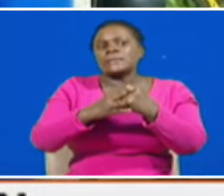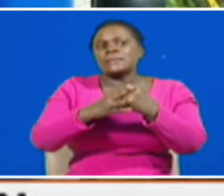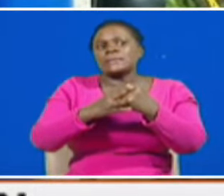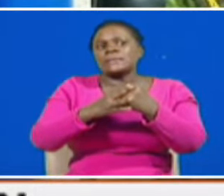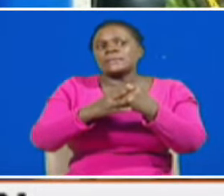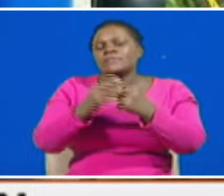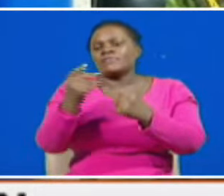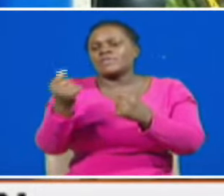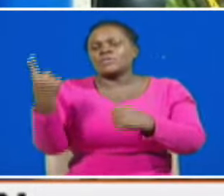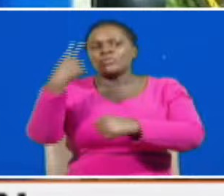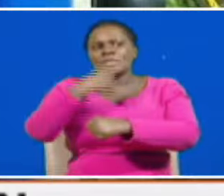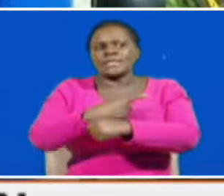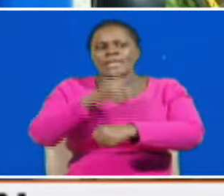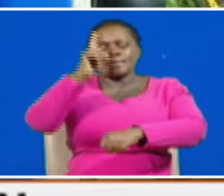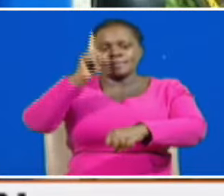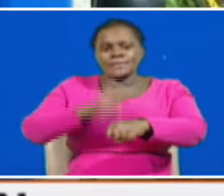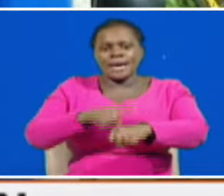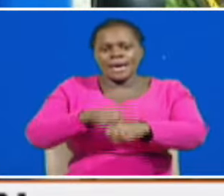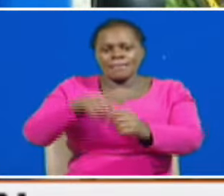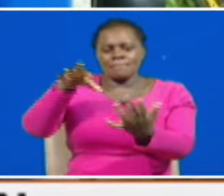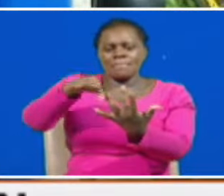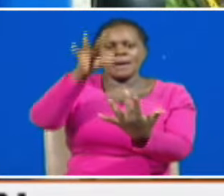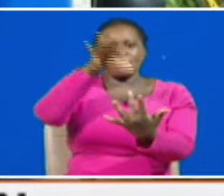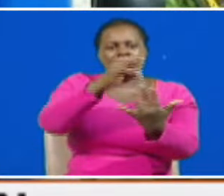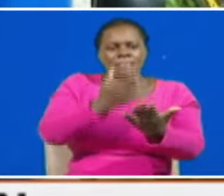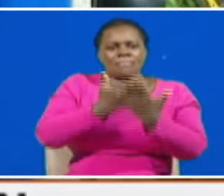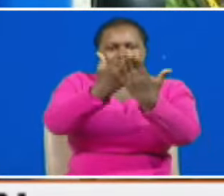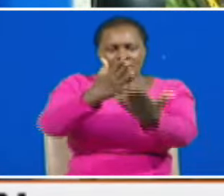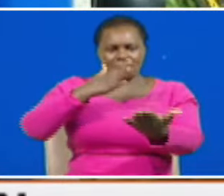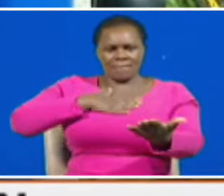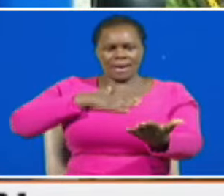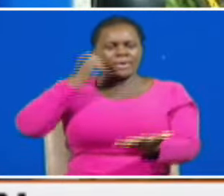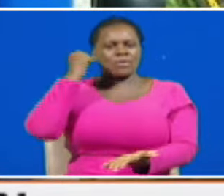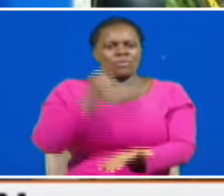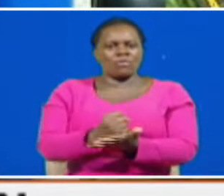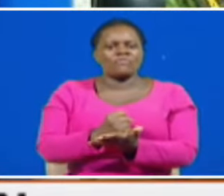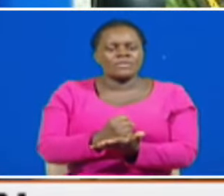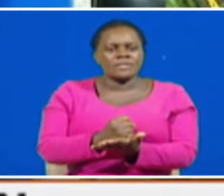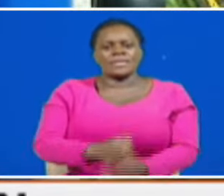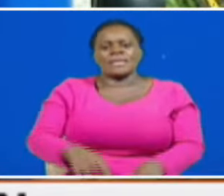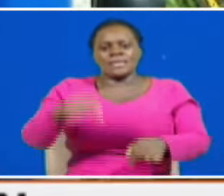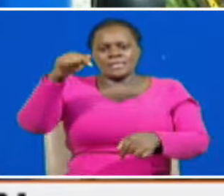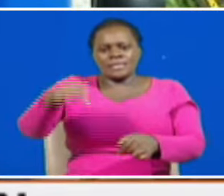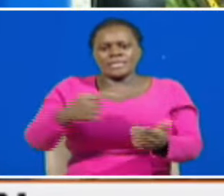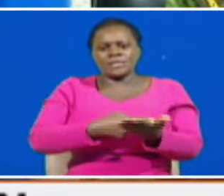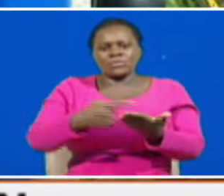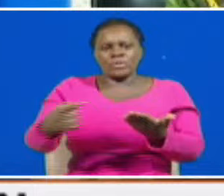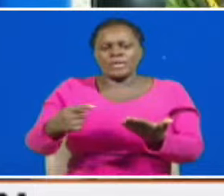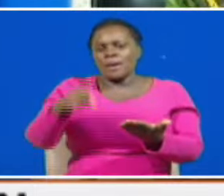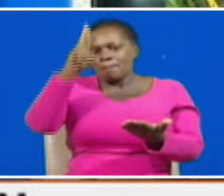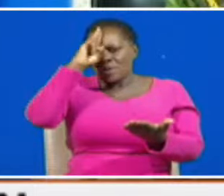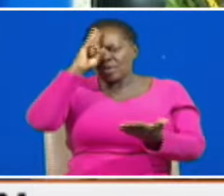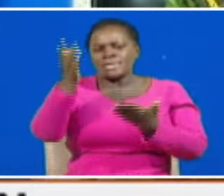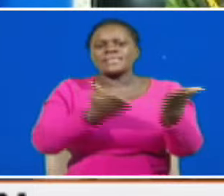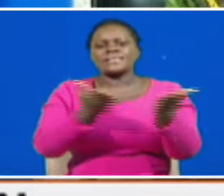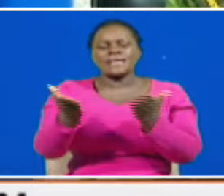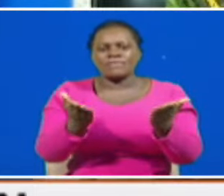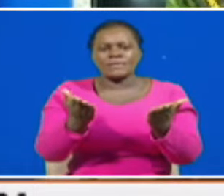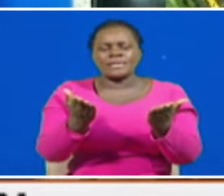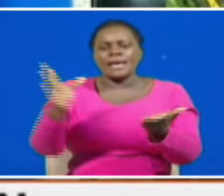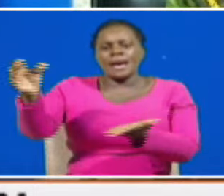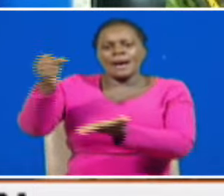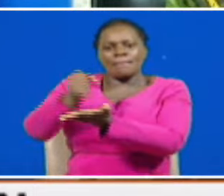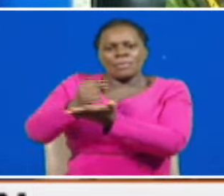the coming days once the nominees are submitted to my office. This week, the National Police Service will